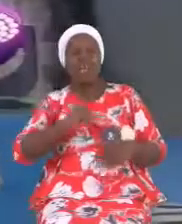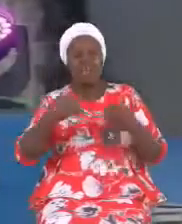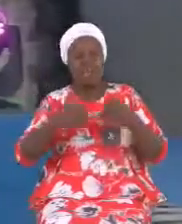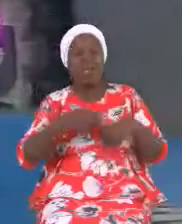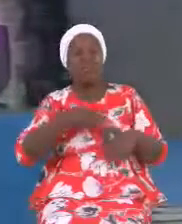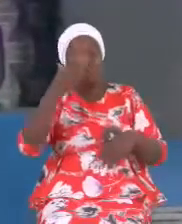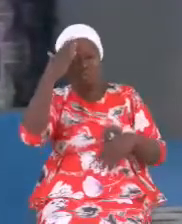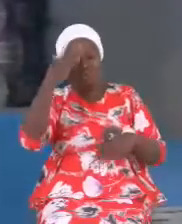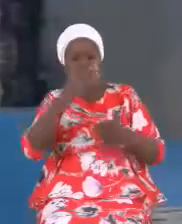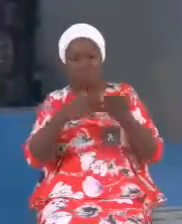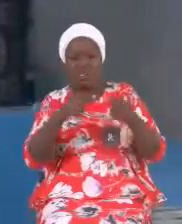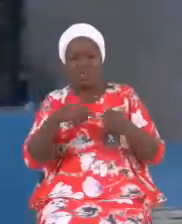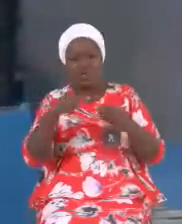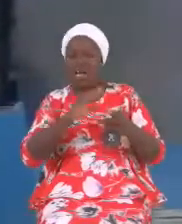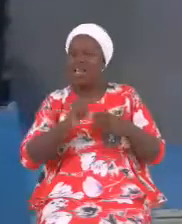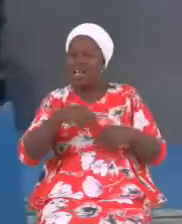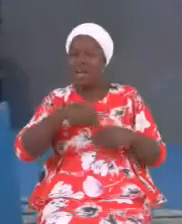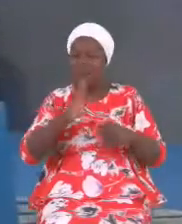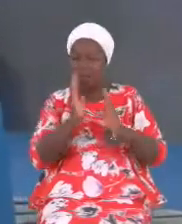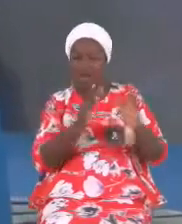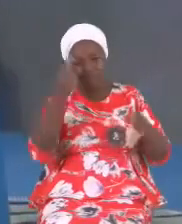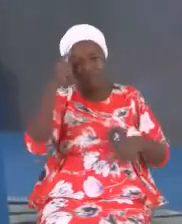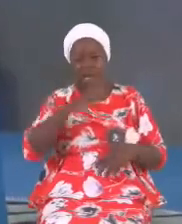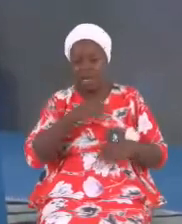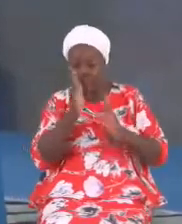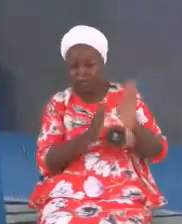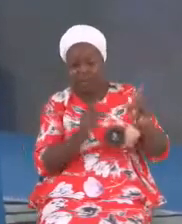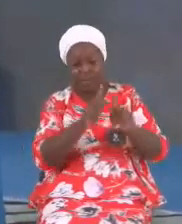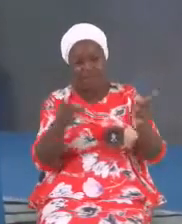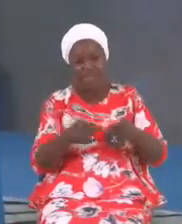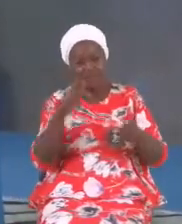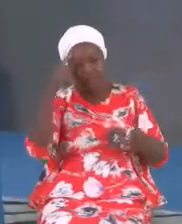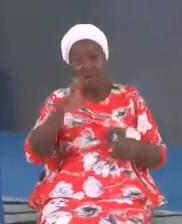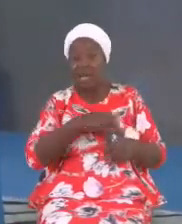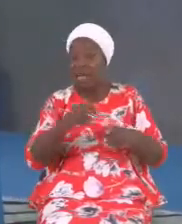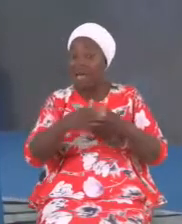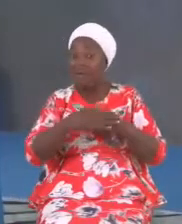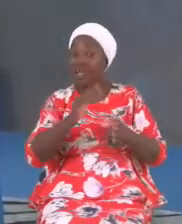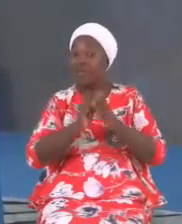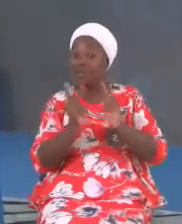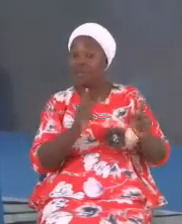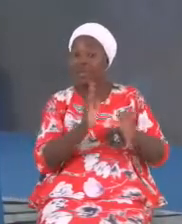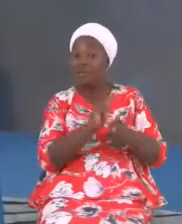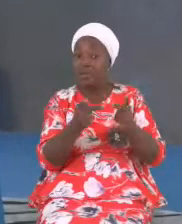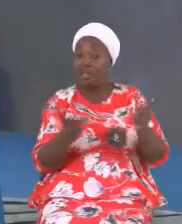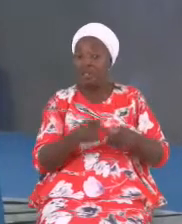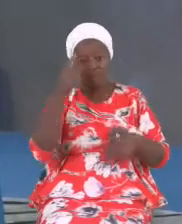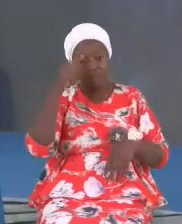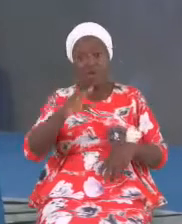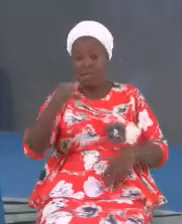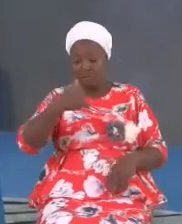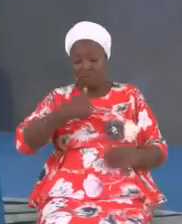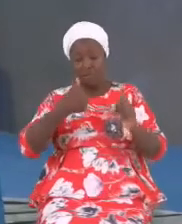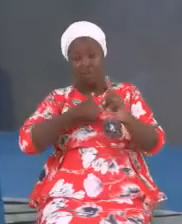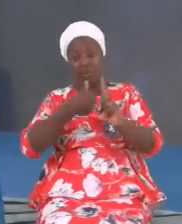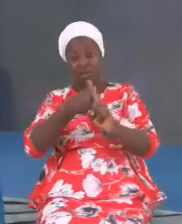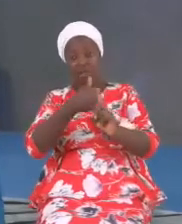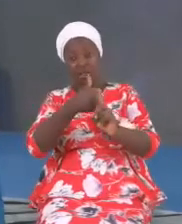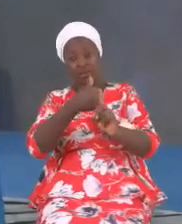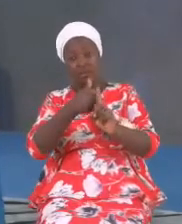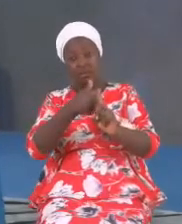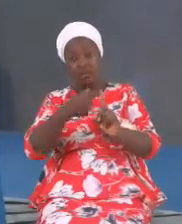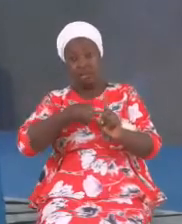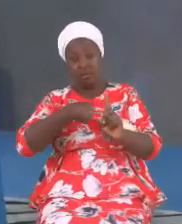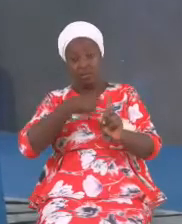for you. And when I go and prepare a place for you, I myself, I will not send a